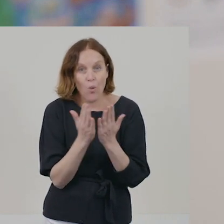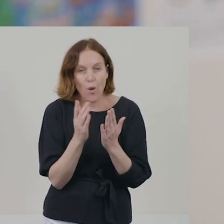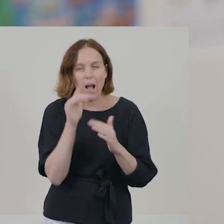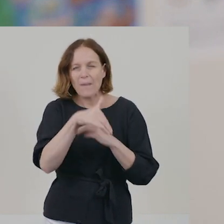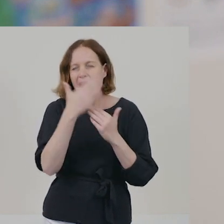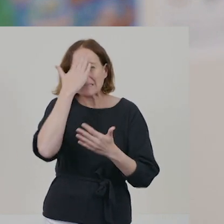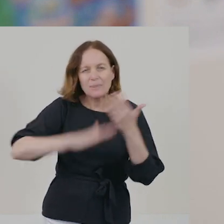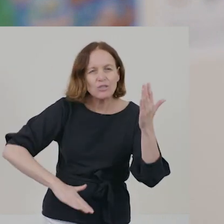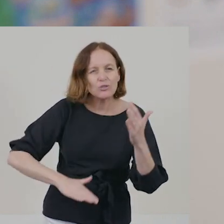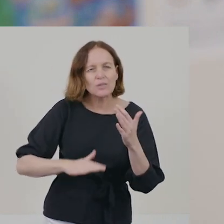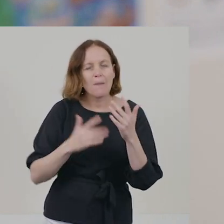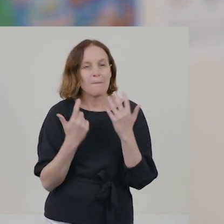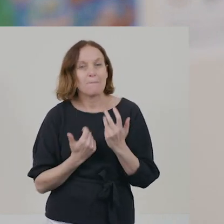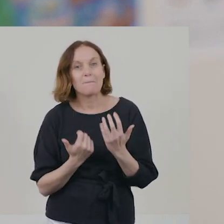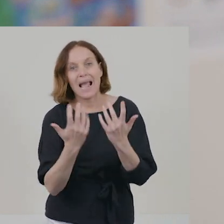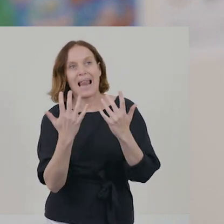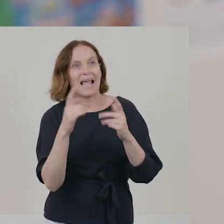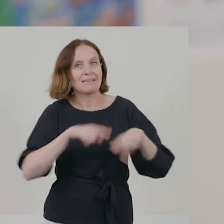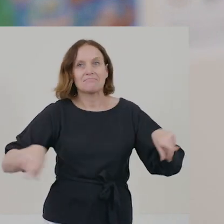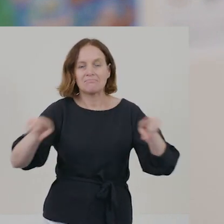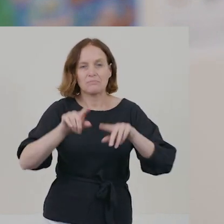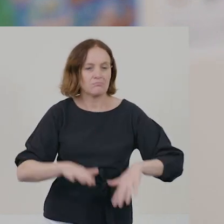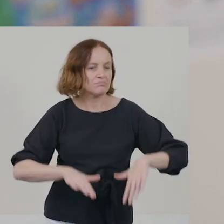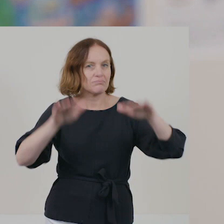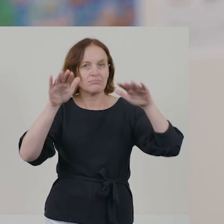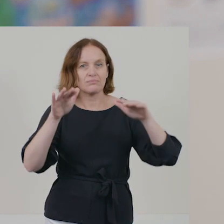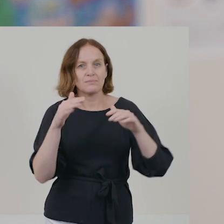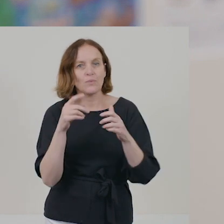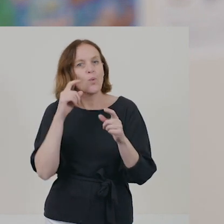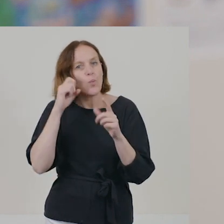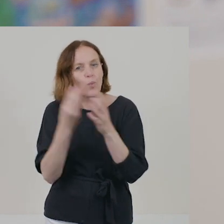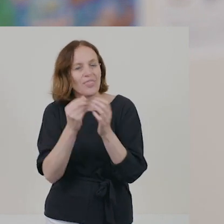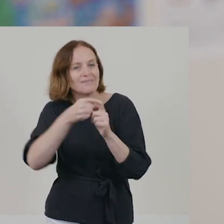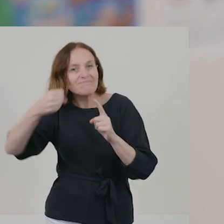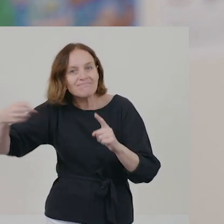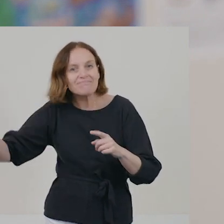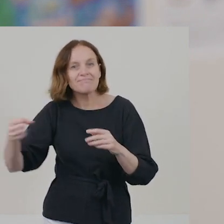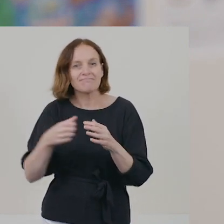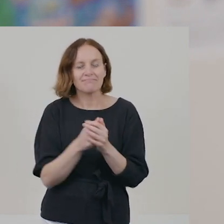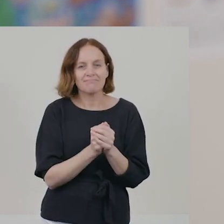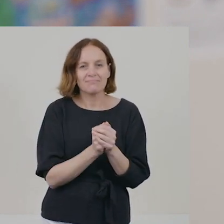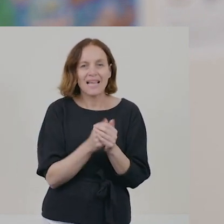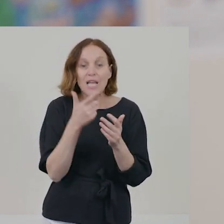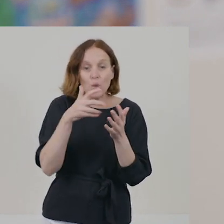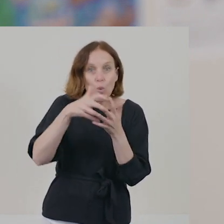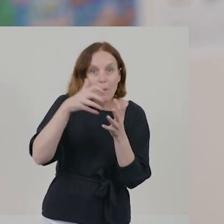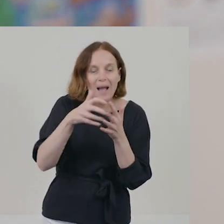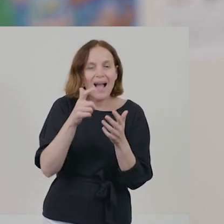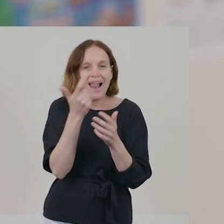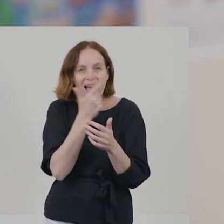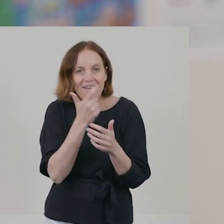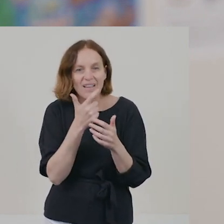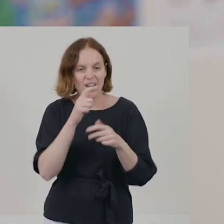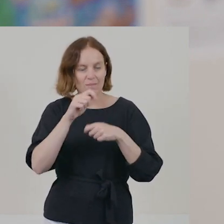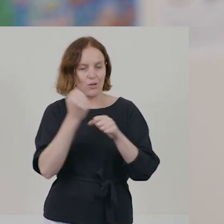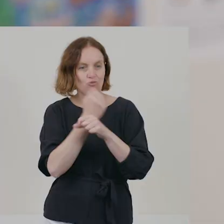based more on experiences many of us have encountered in real life with a dash of exaggeration. Most importantly, it's humour that